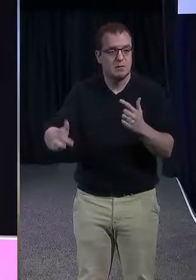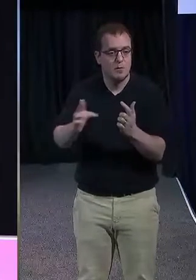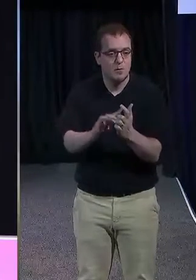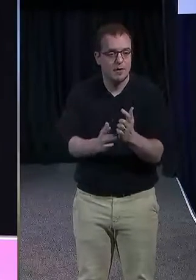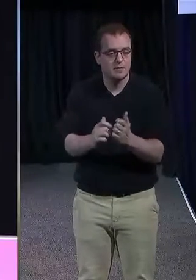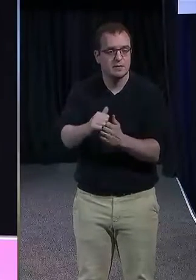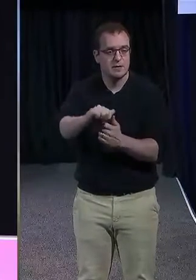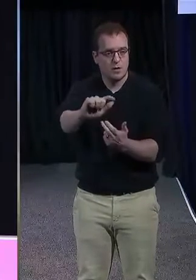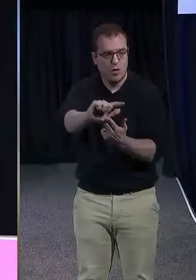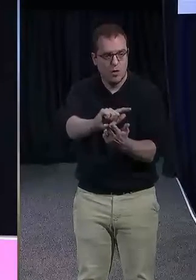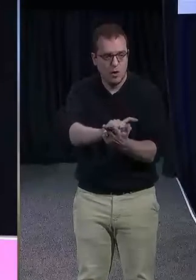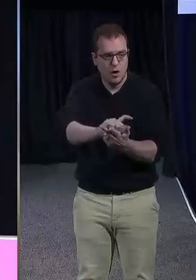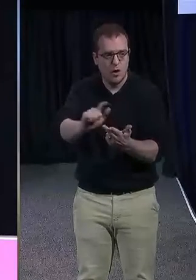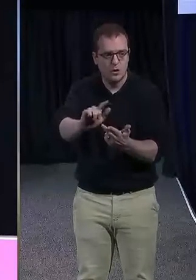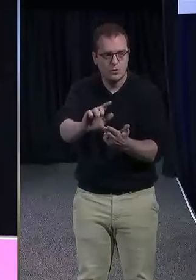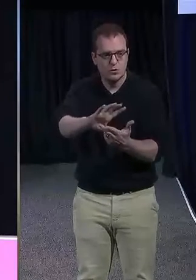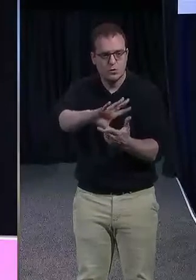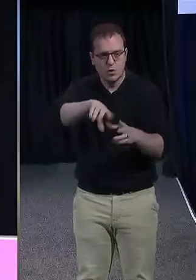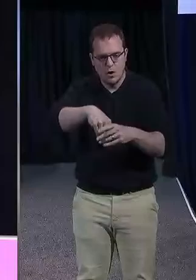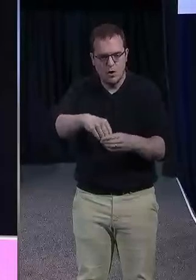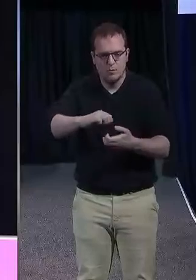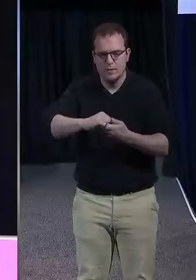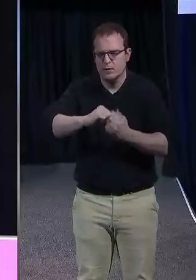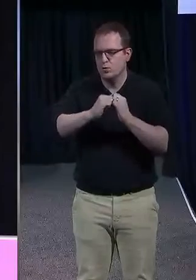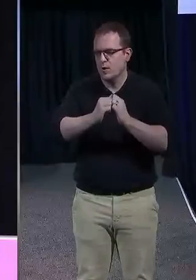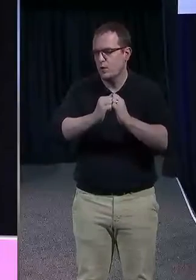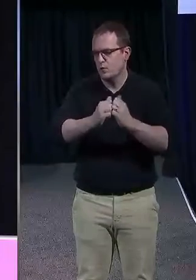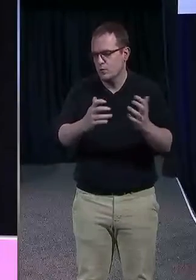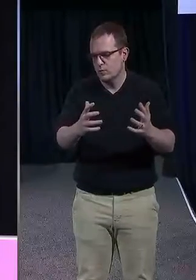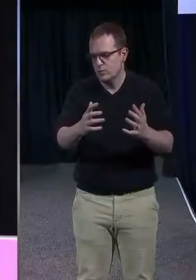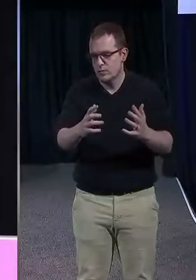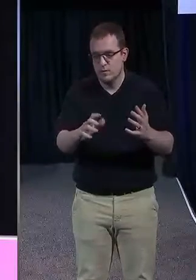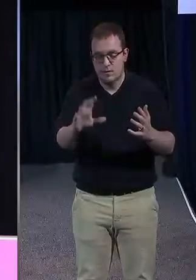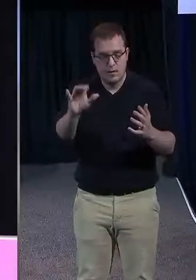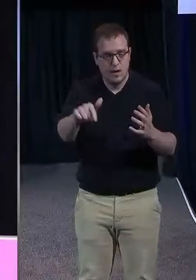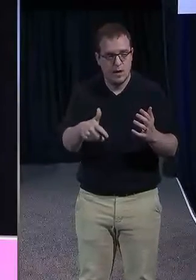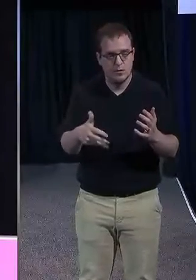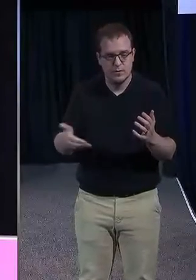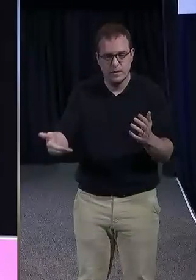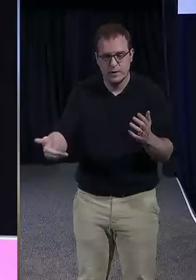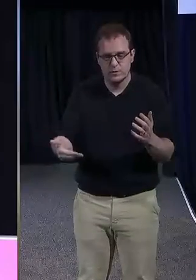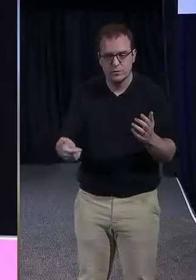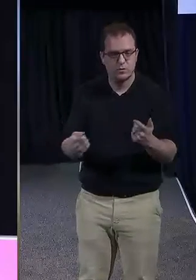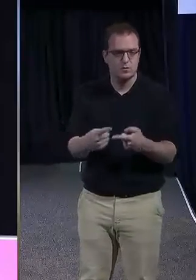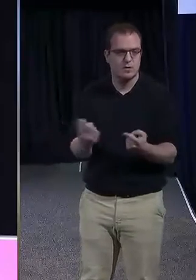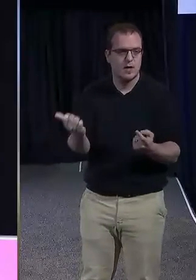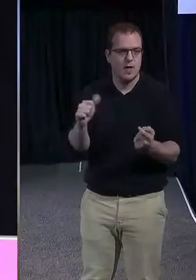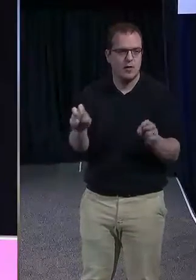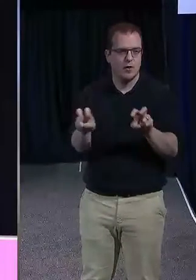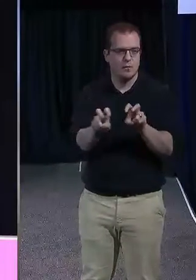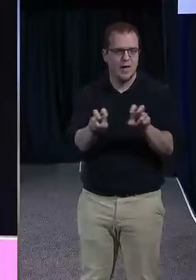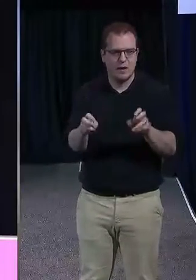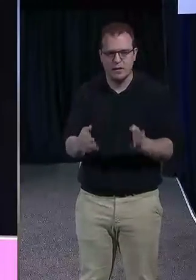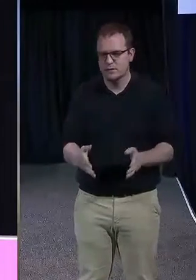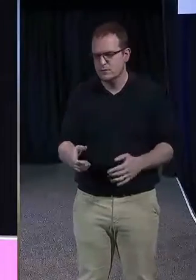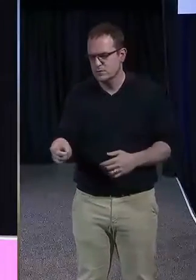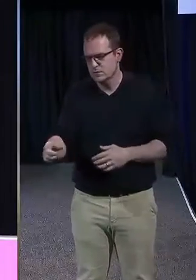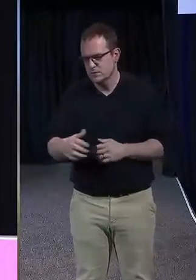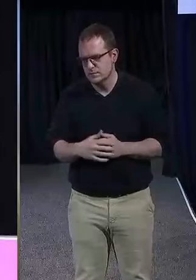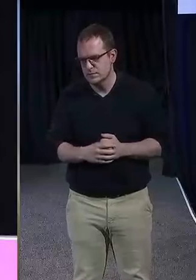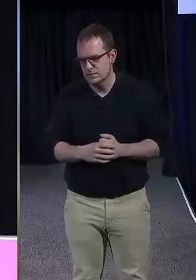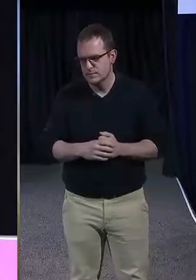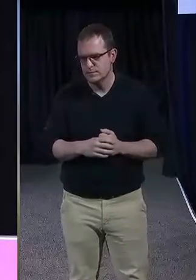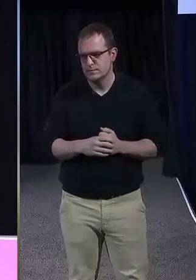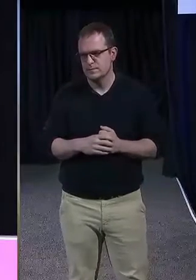to come together. And with that, I'd like to introduce the other panelists. Dean